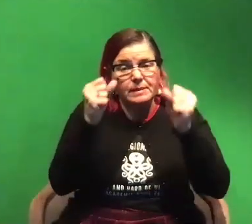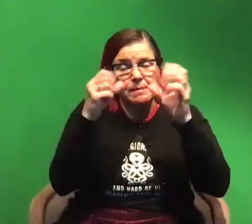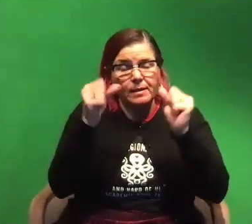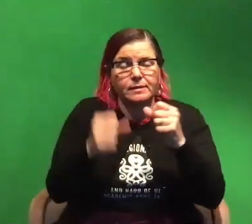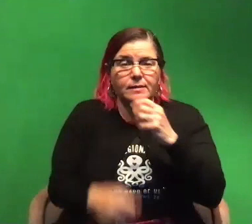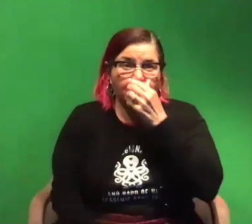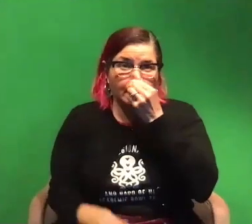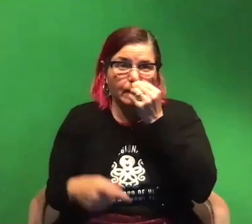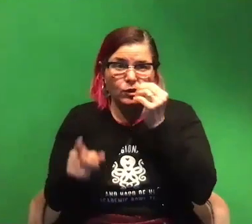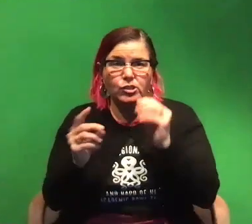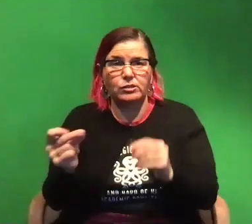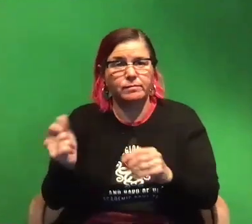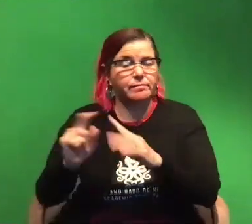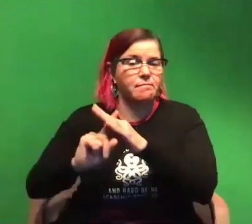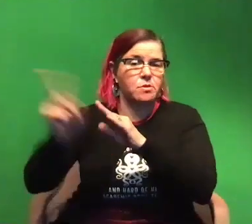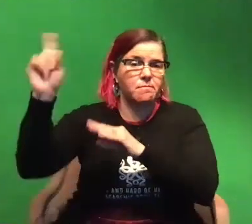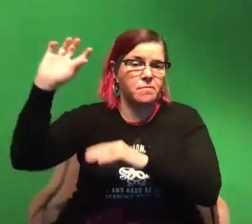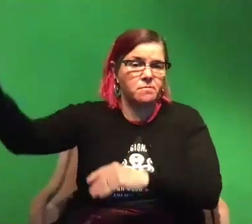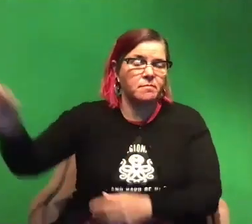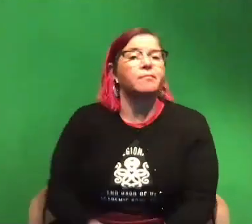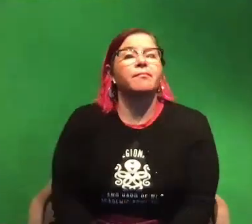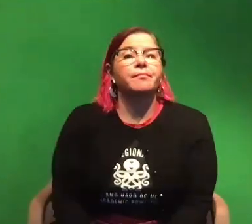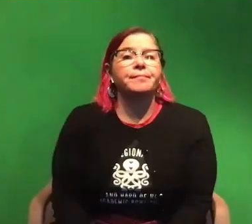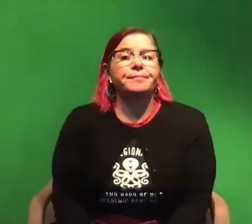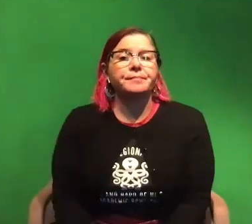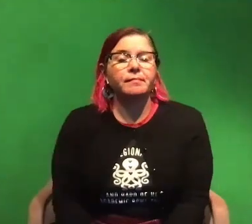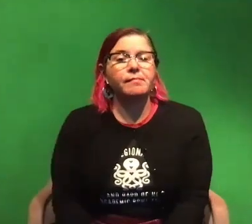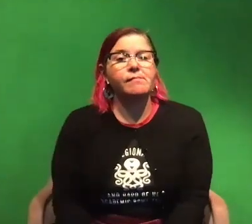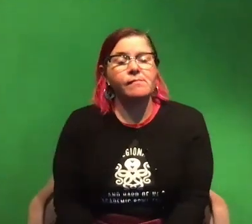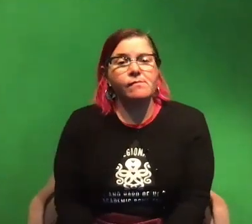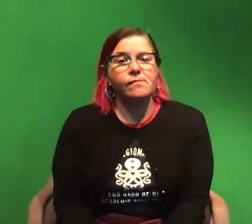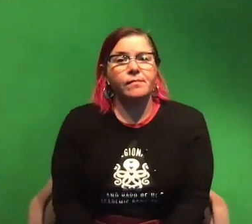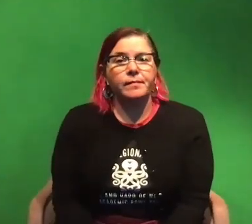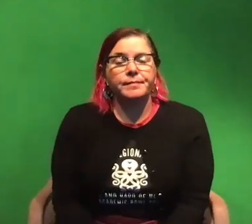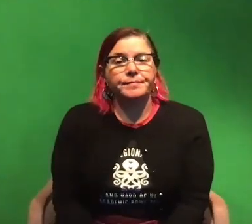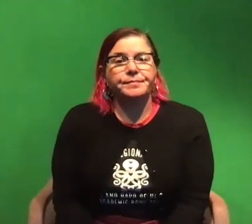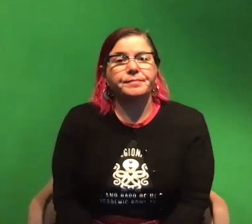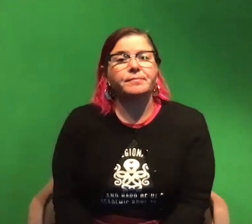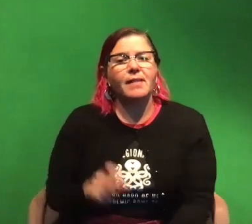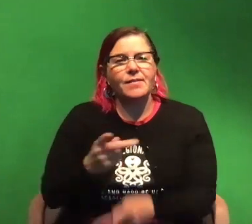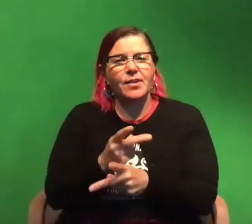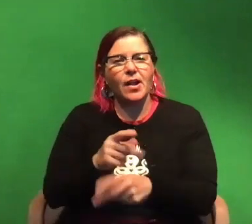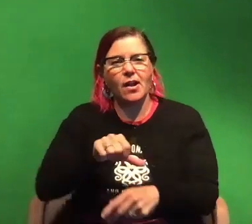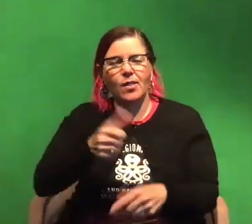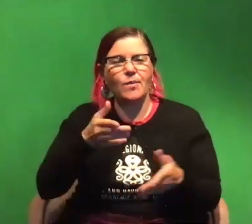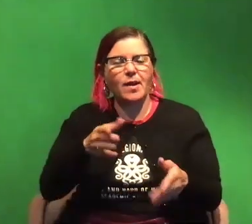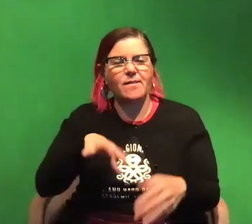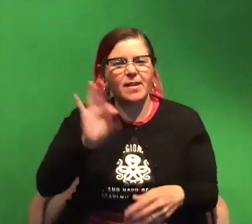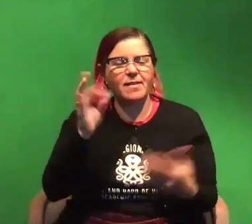that they don't just like get the heck out of there immediately. So we got to figure out another way to find these guys.